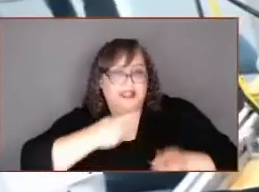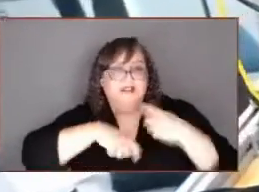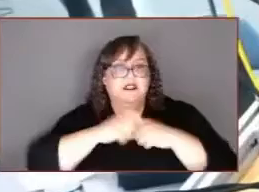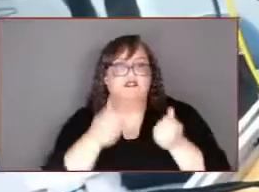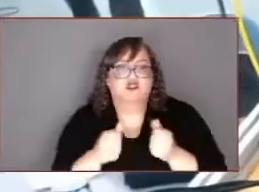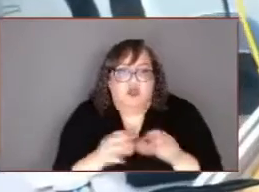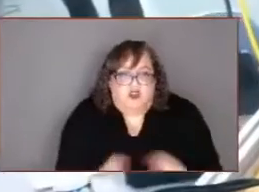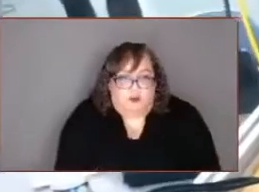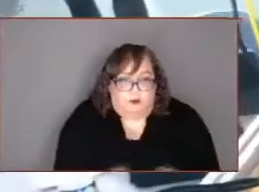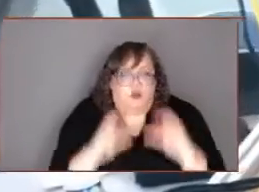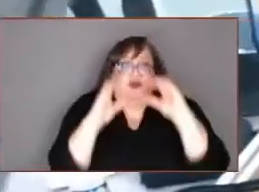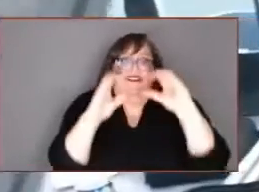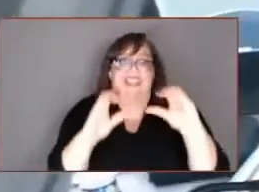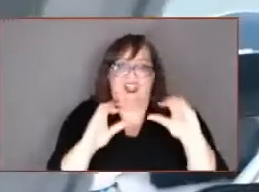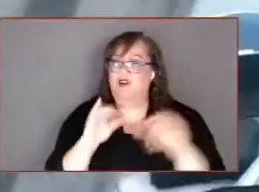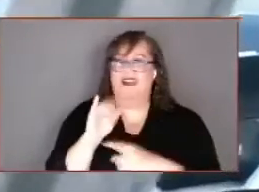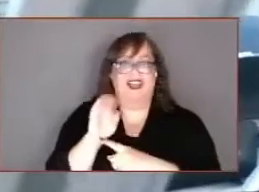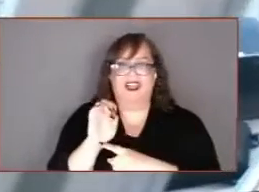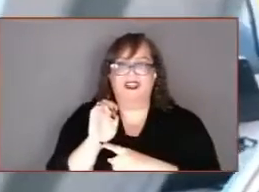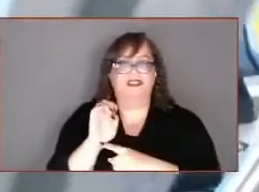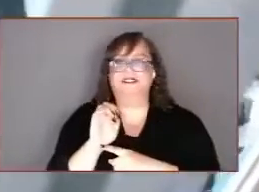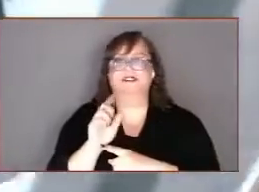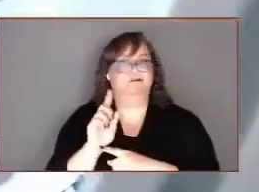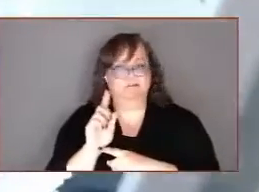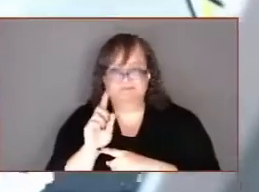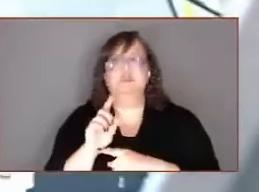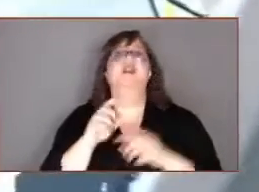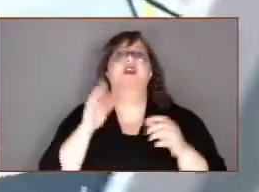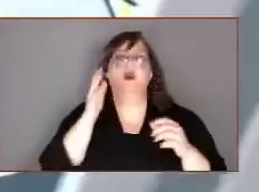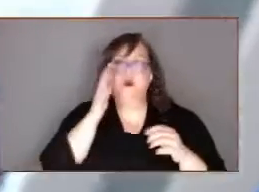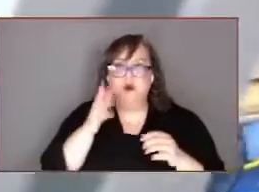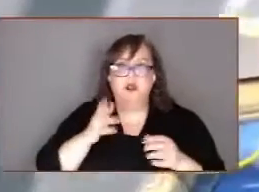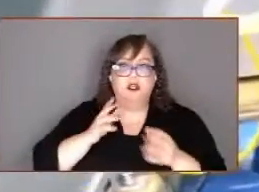the overburden layers up above.